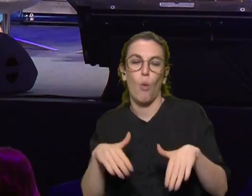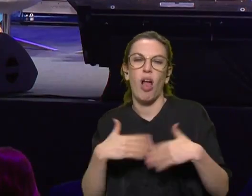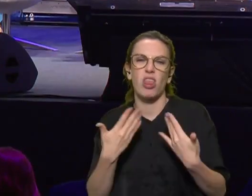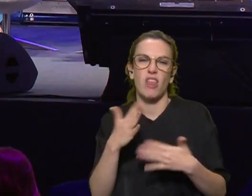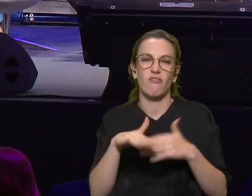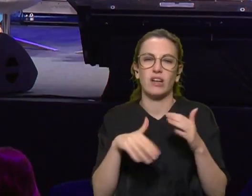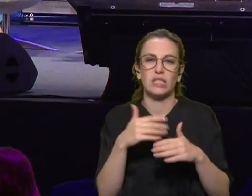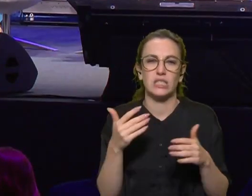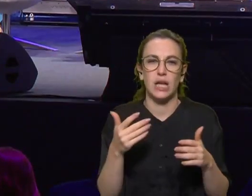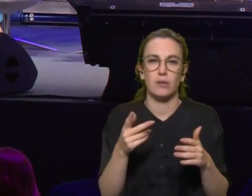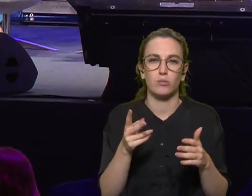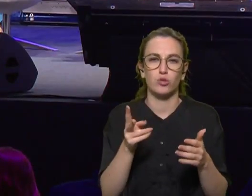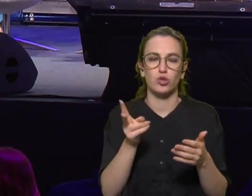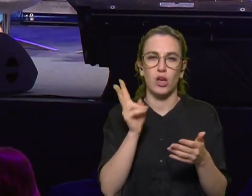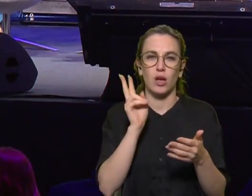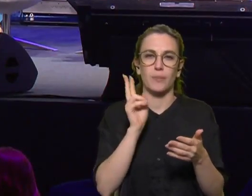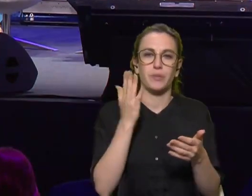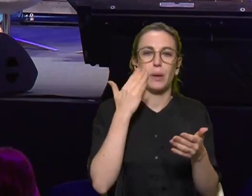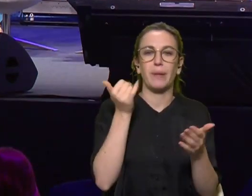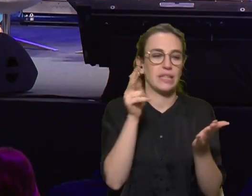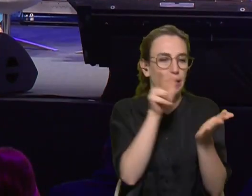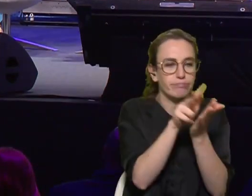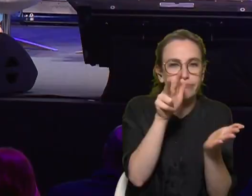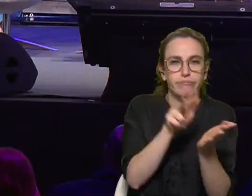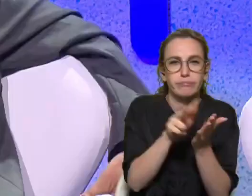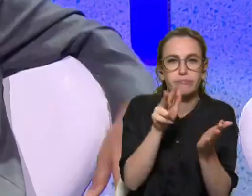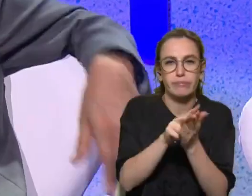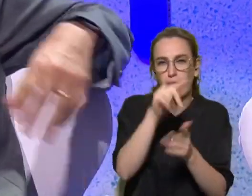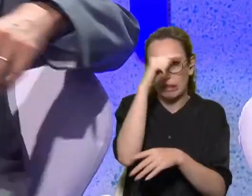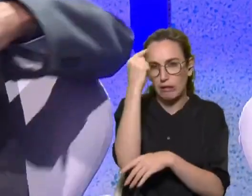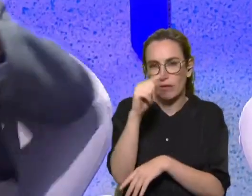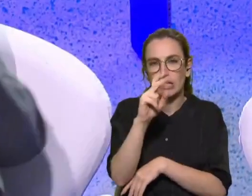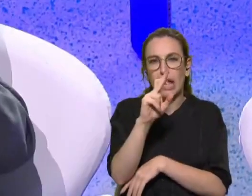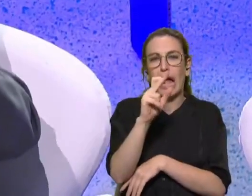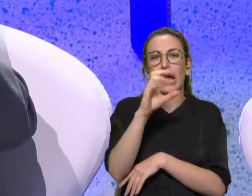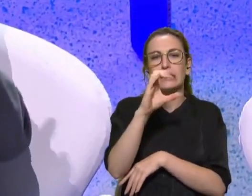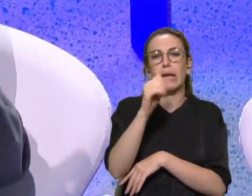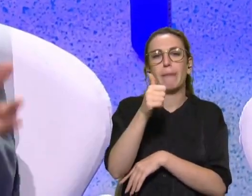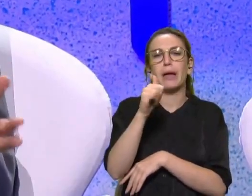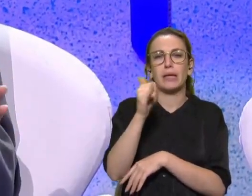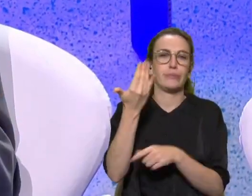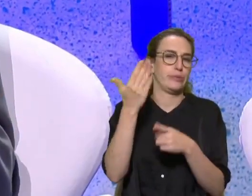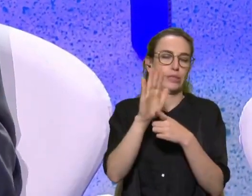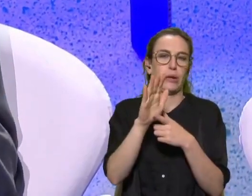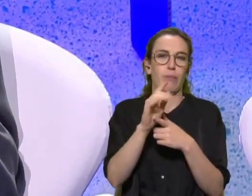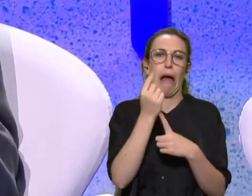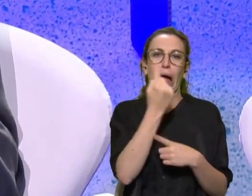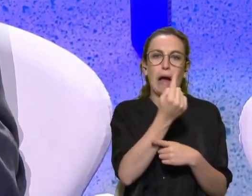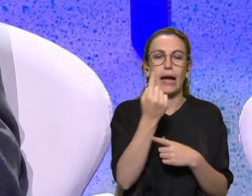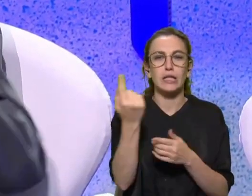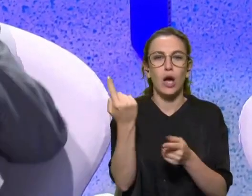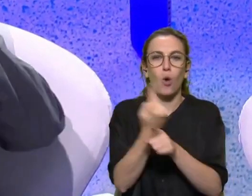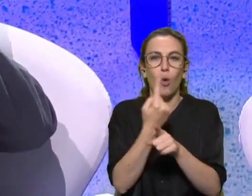When the forms are very heavy, validations are heavy, for each